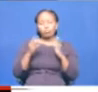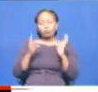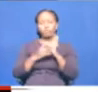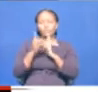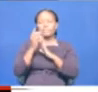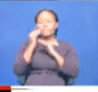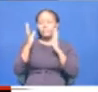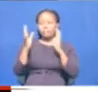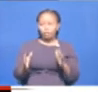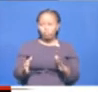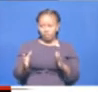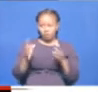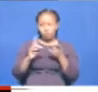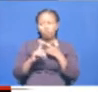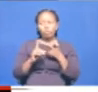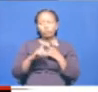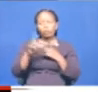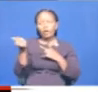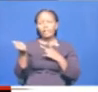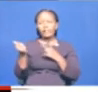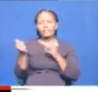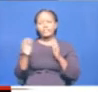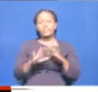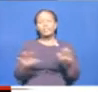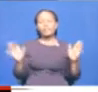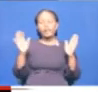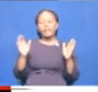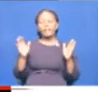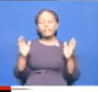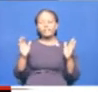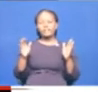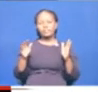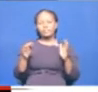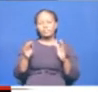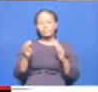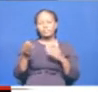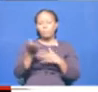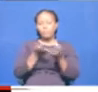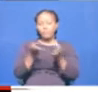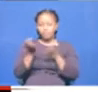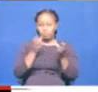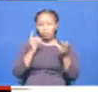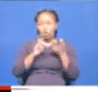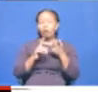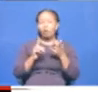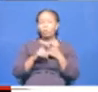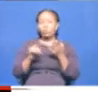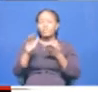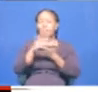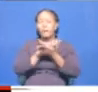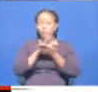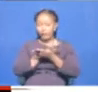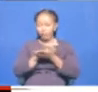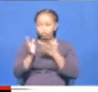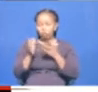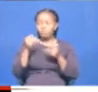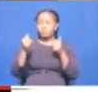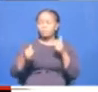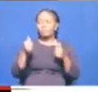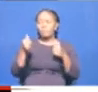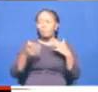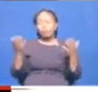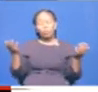conglomerate, Shapoji Palonji Real Estate, or SPREE. Mm-hmm. And it's a middle income platform that answers the